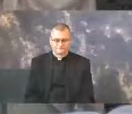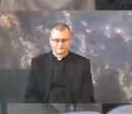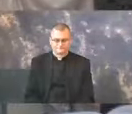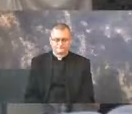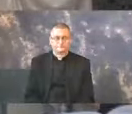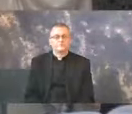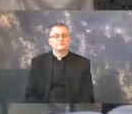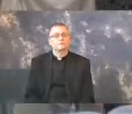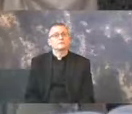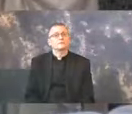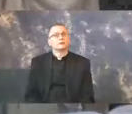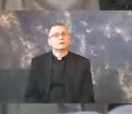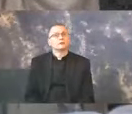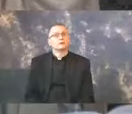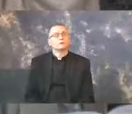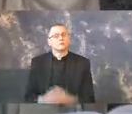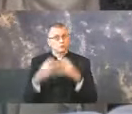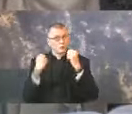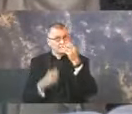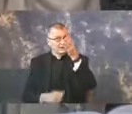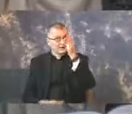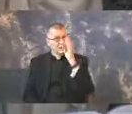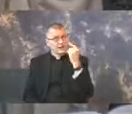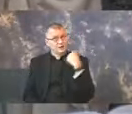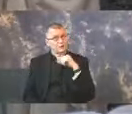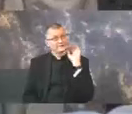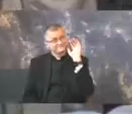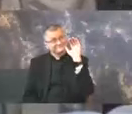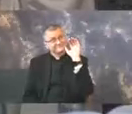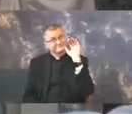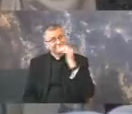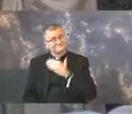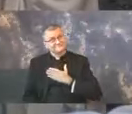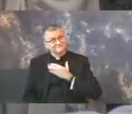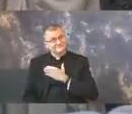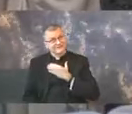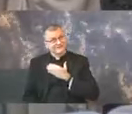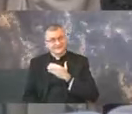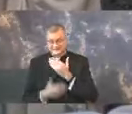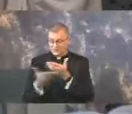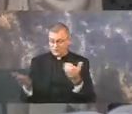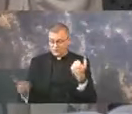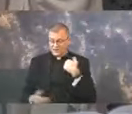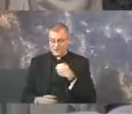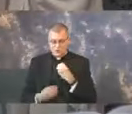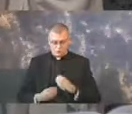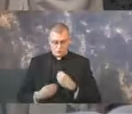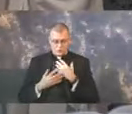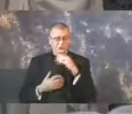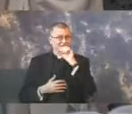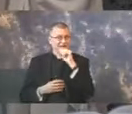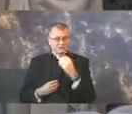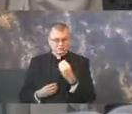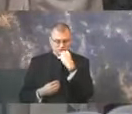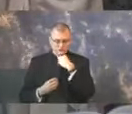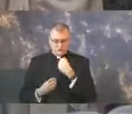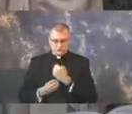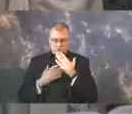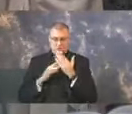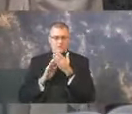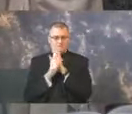We beseech you, Almighty God, that those you renew by your sacraments may merit to become the pleasing fragrance of